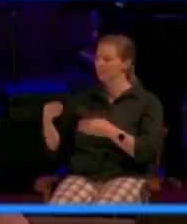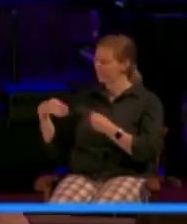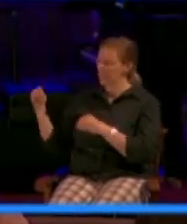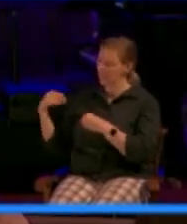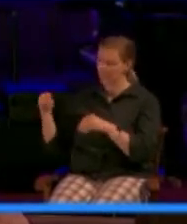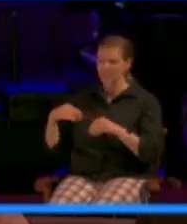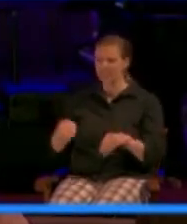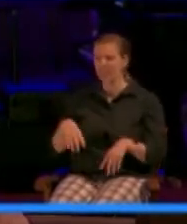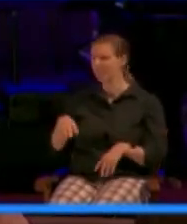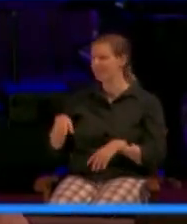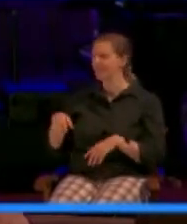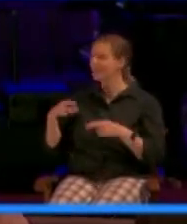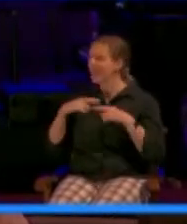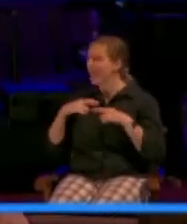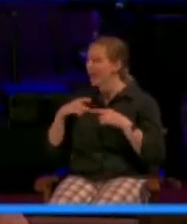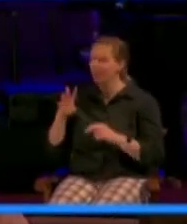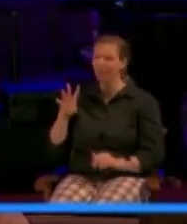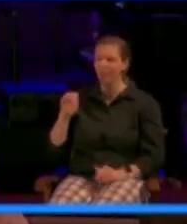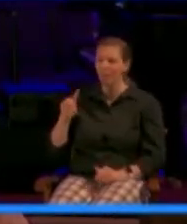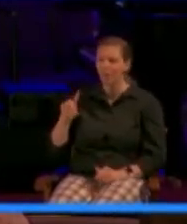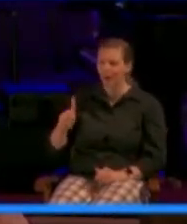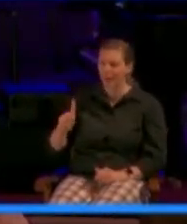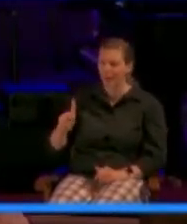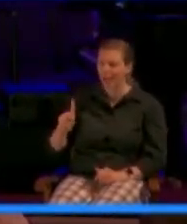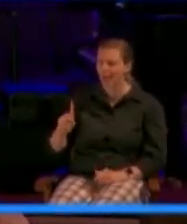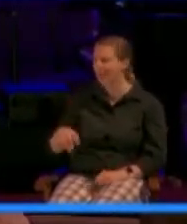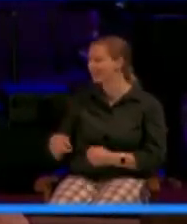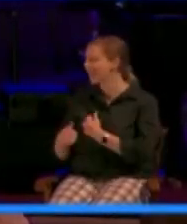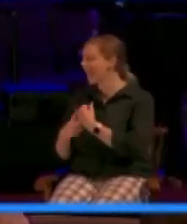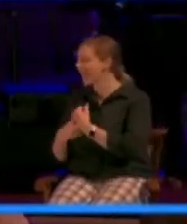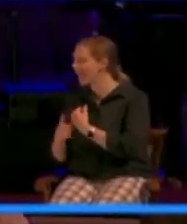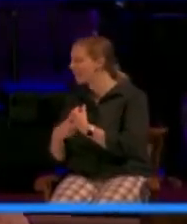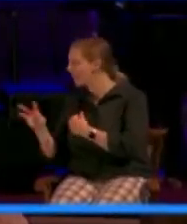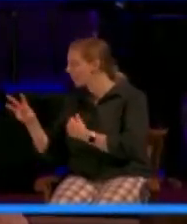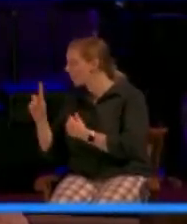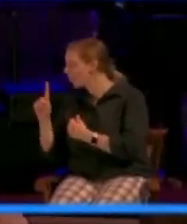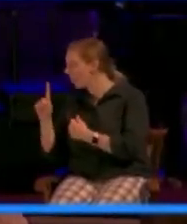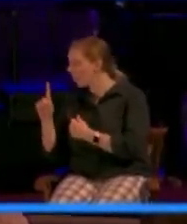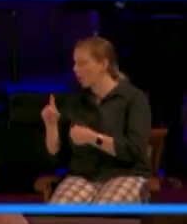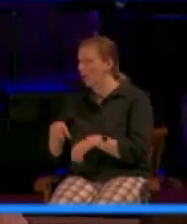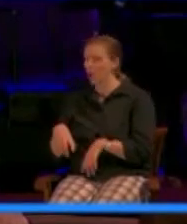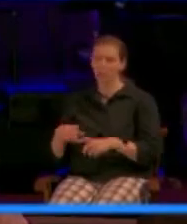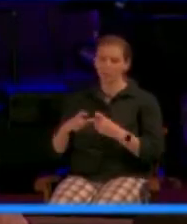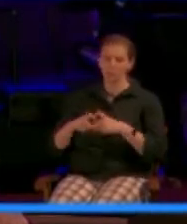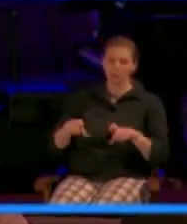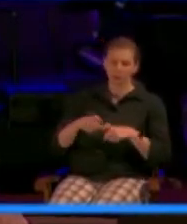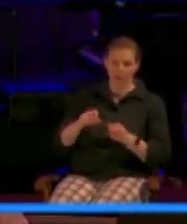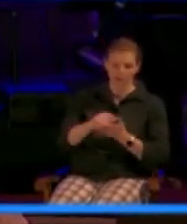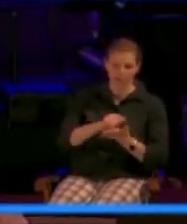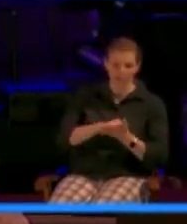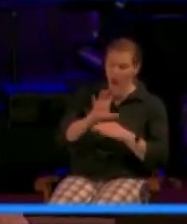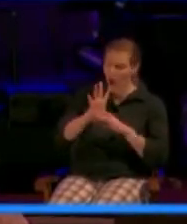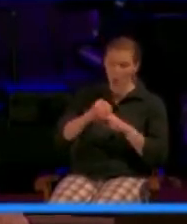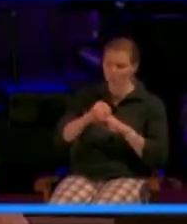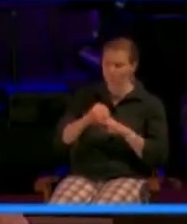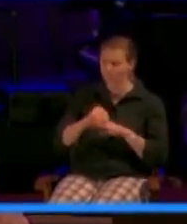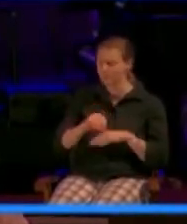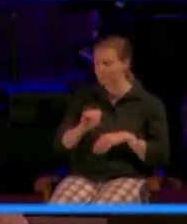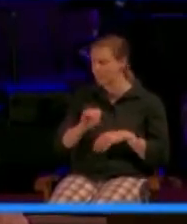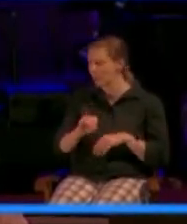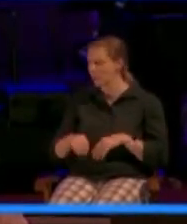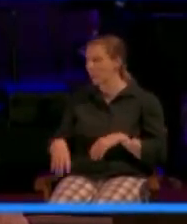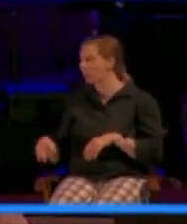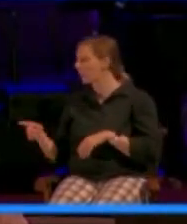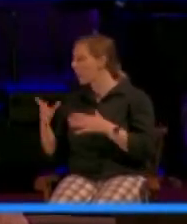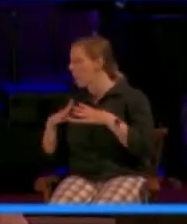401k. He takes his savings out of the bank. Takes his checking money, puts it all together, got a few clothes, I sell